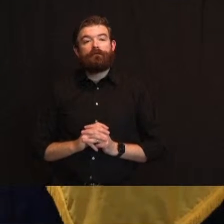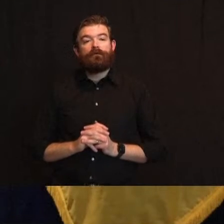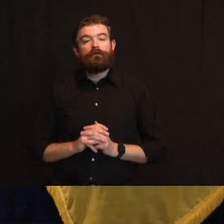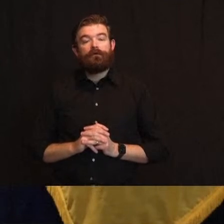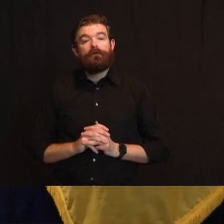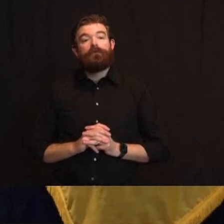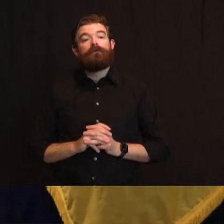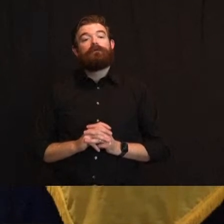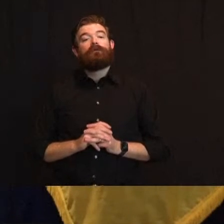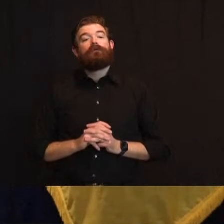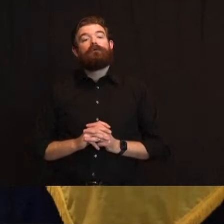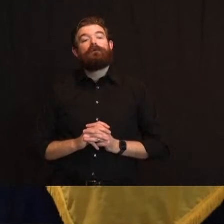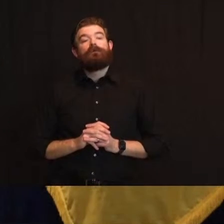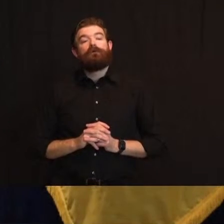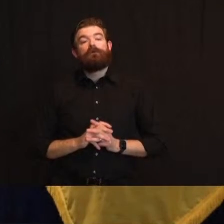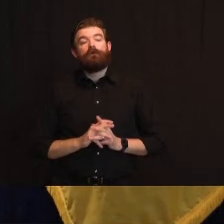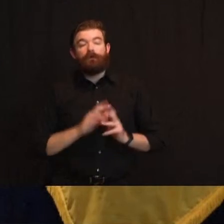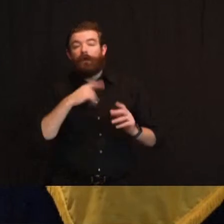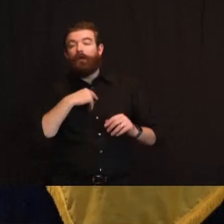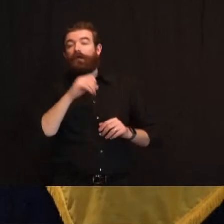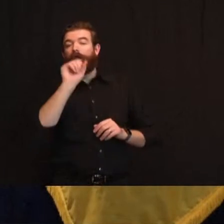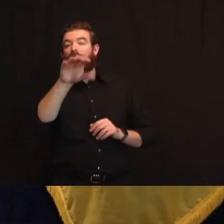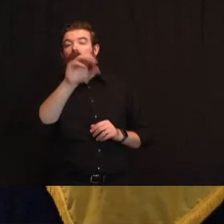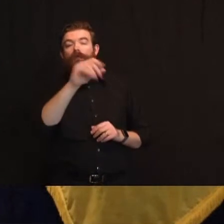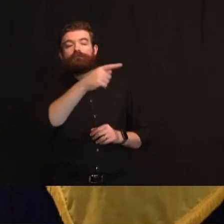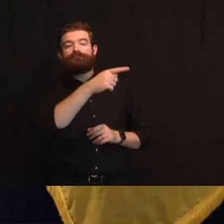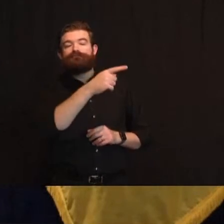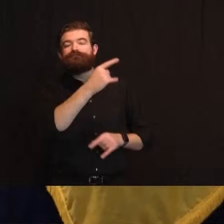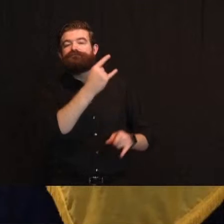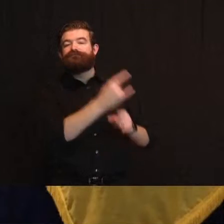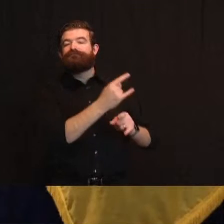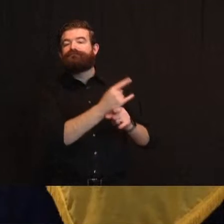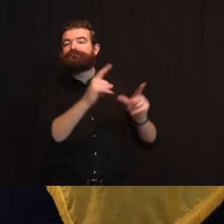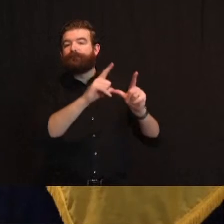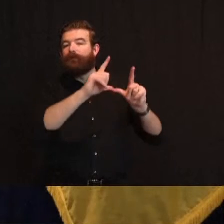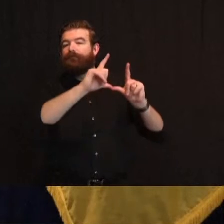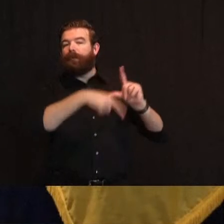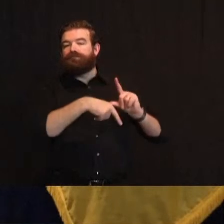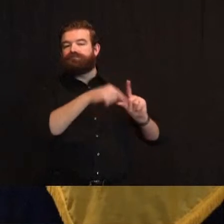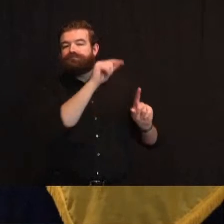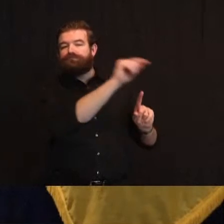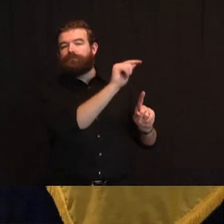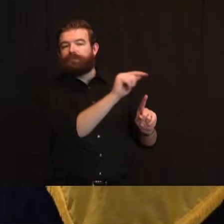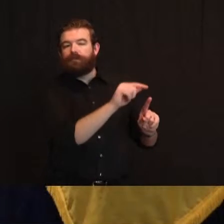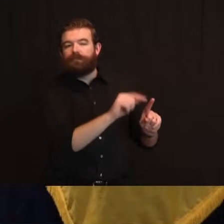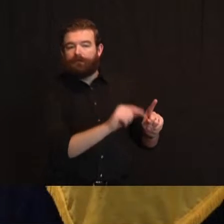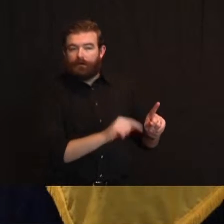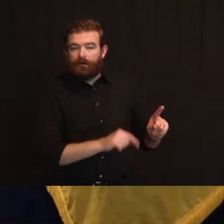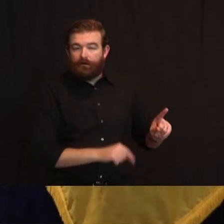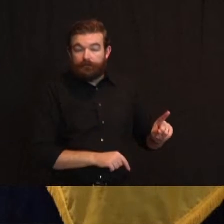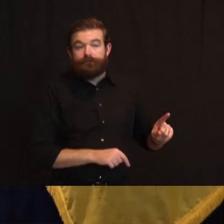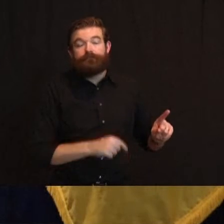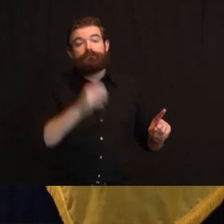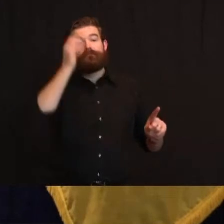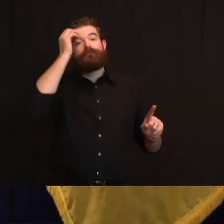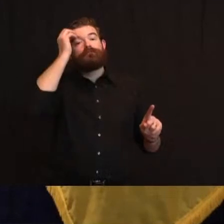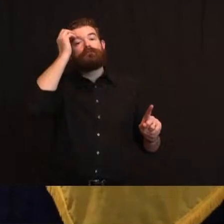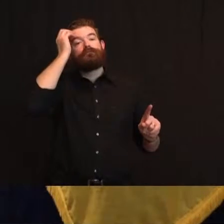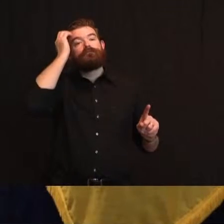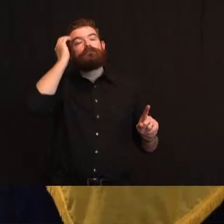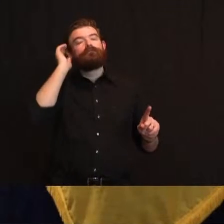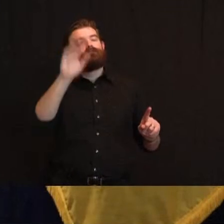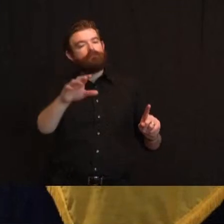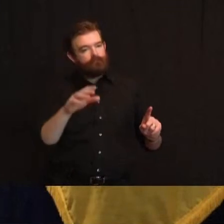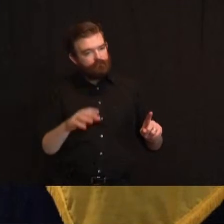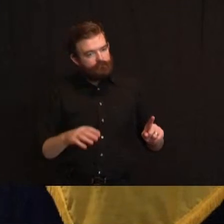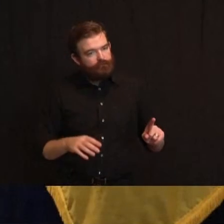and to some extent what Pat was talking about every day, or talks about every day, we are trying to be as surgical as we can be. So if you're not